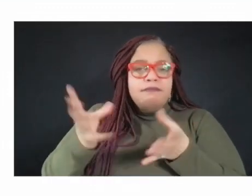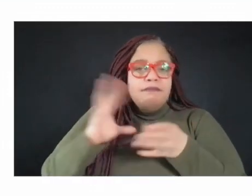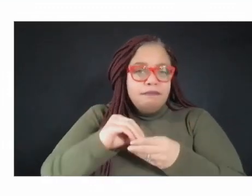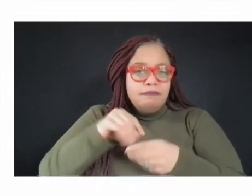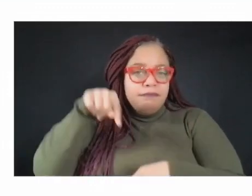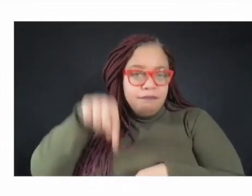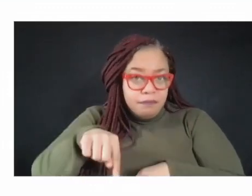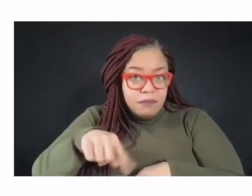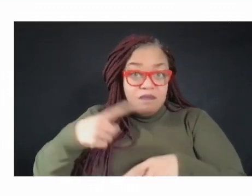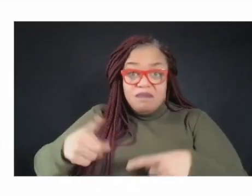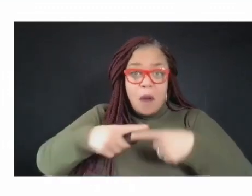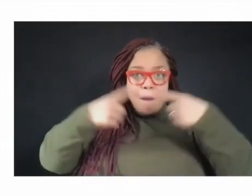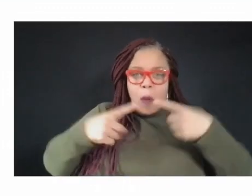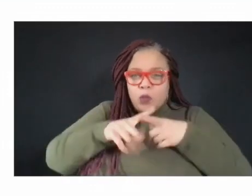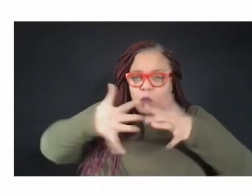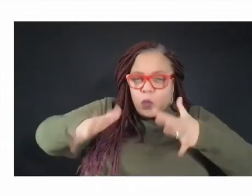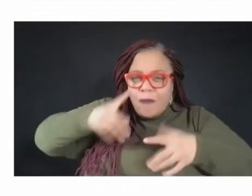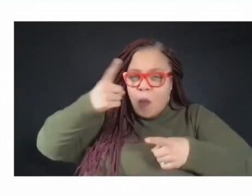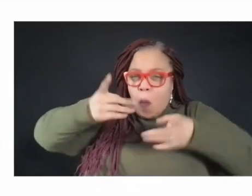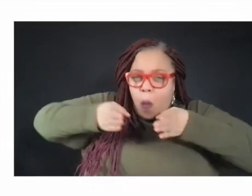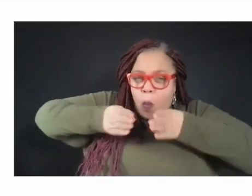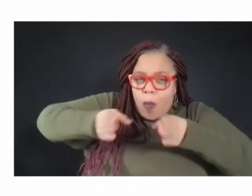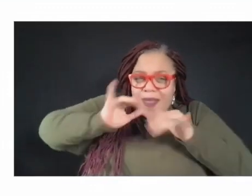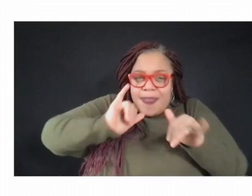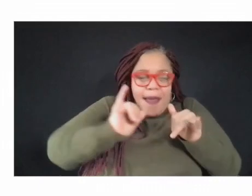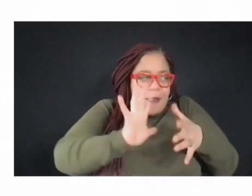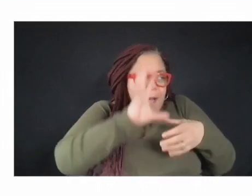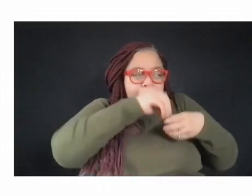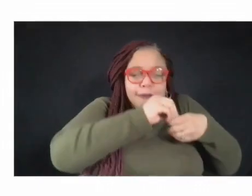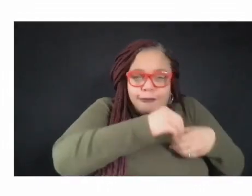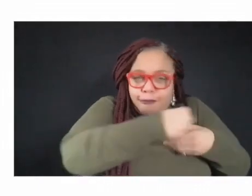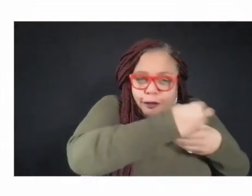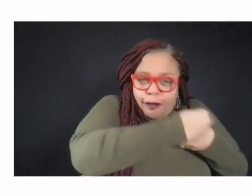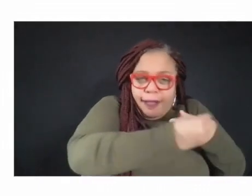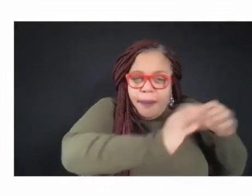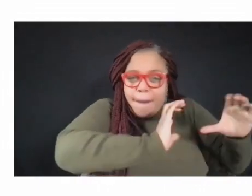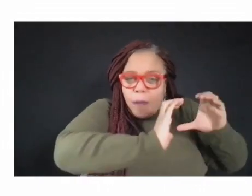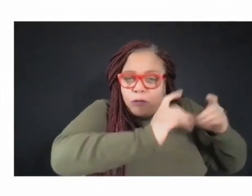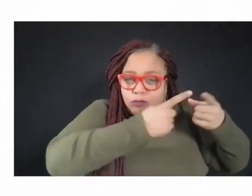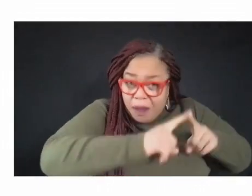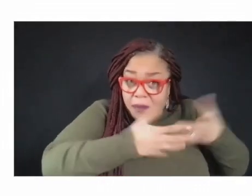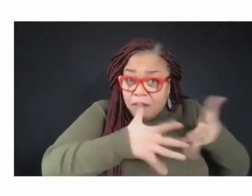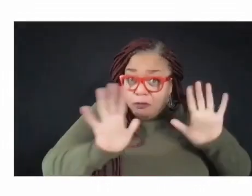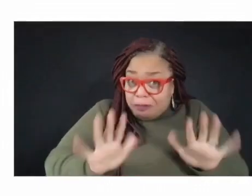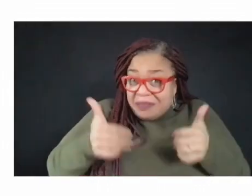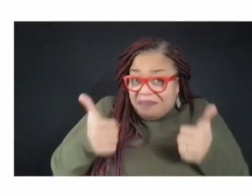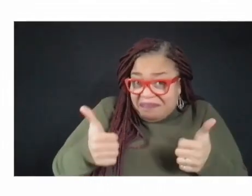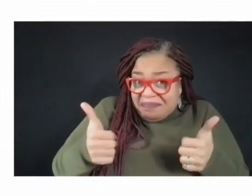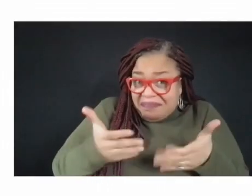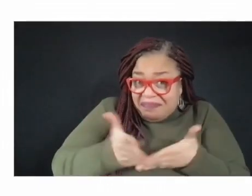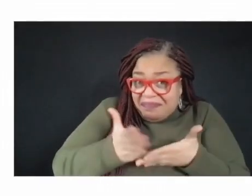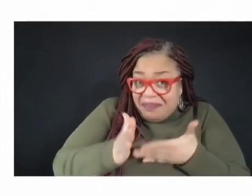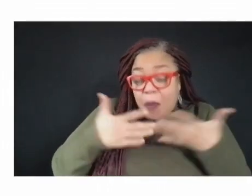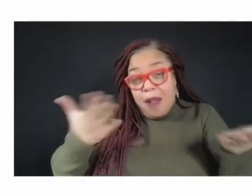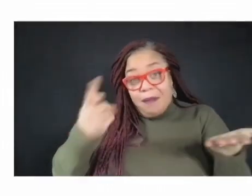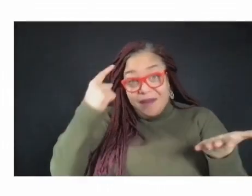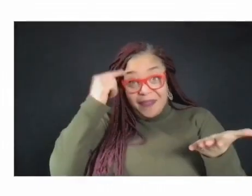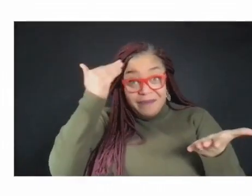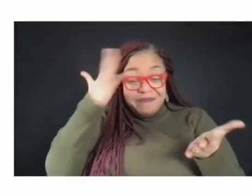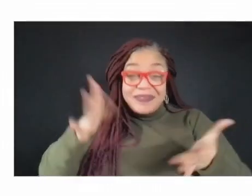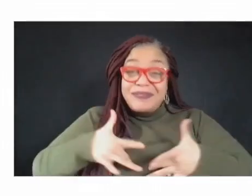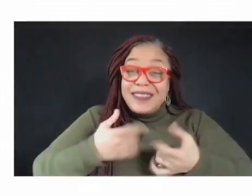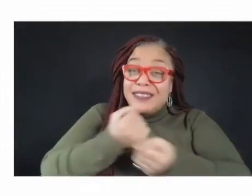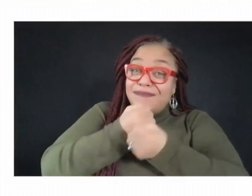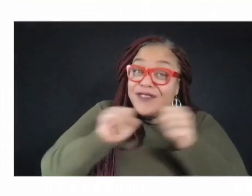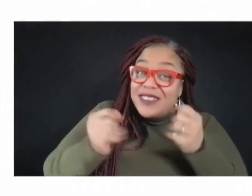great. All right. Well, I think, feel free as you are to continue adding more stickies